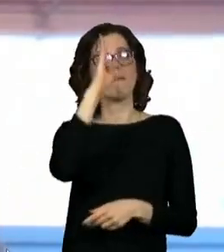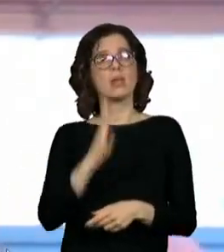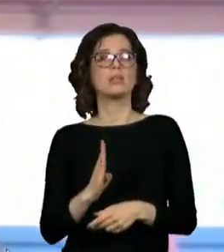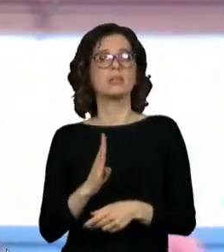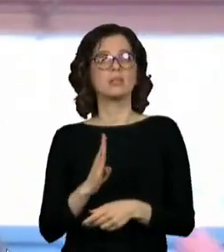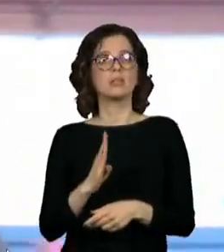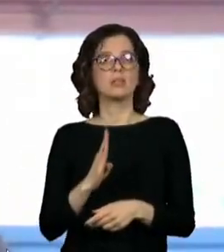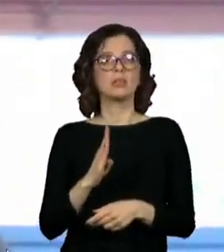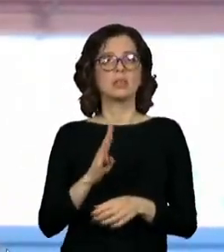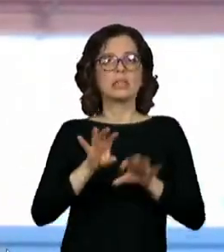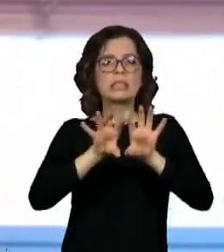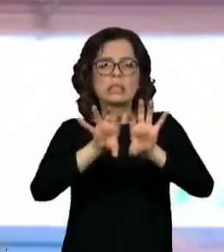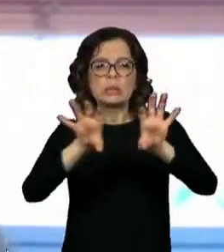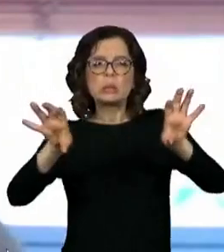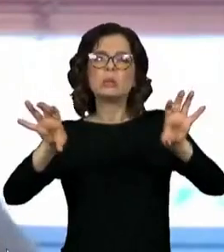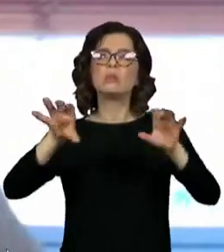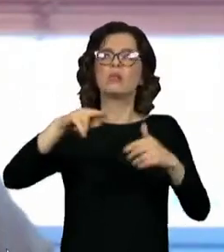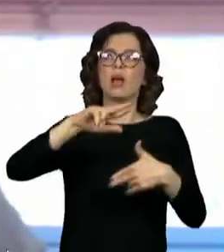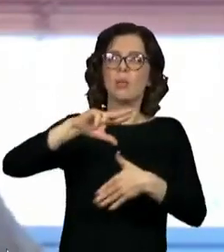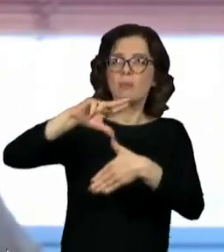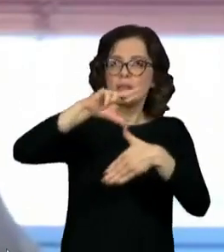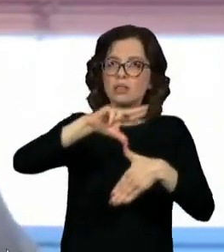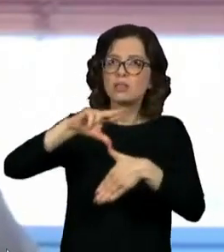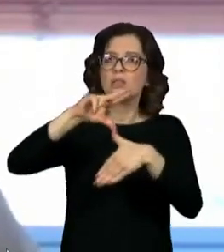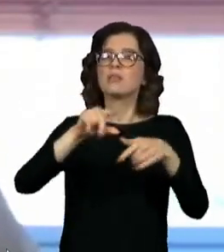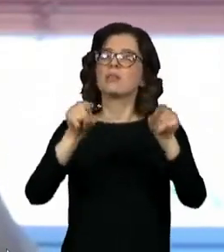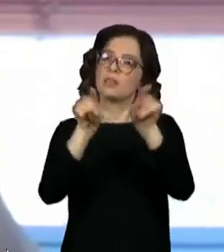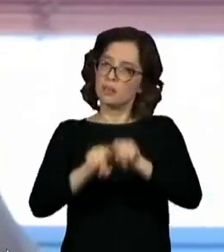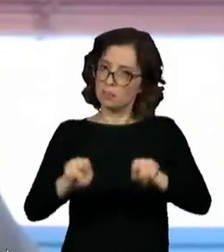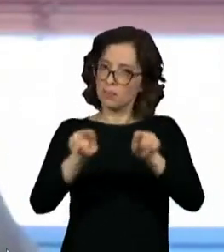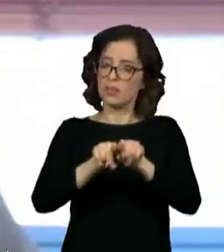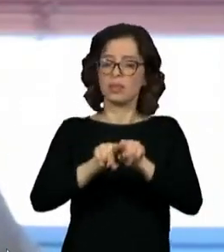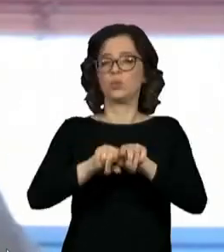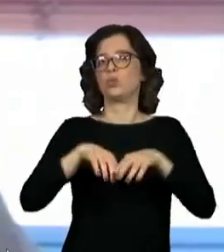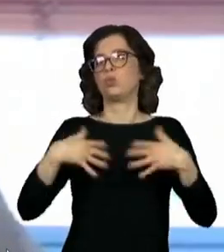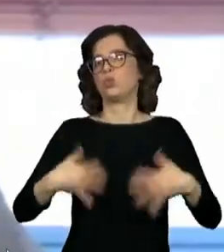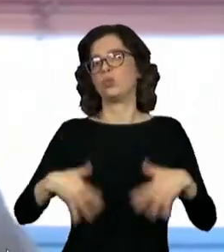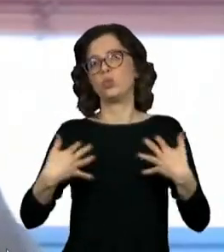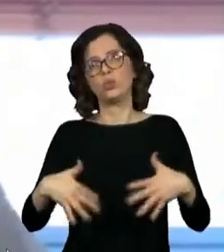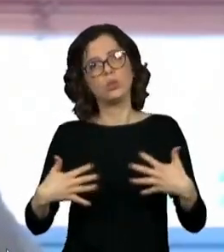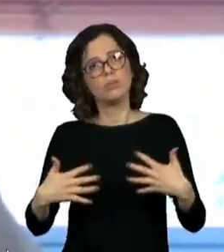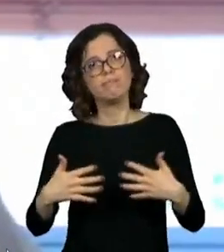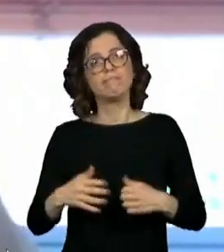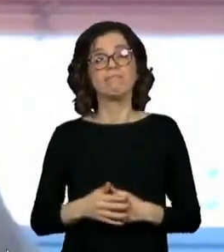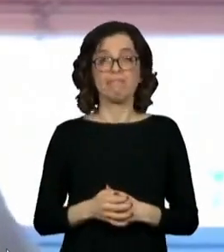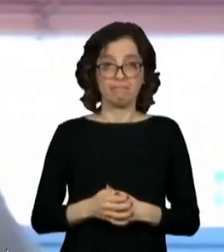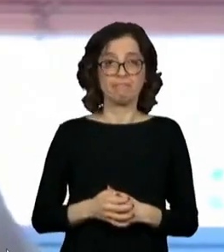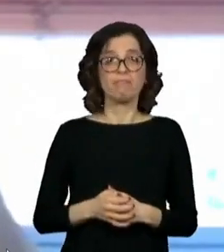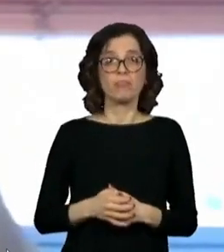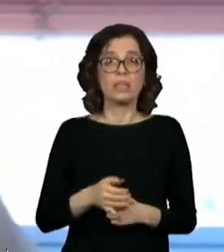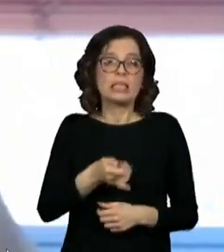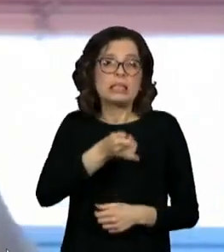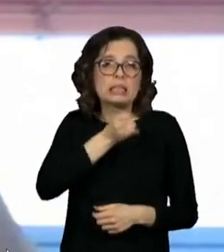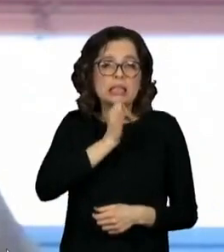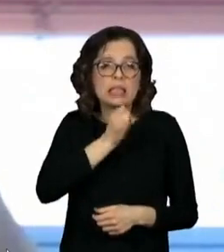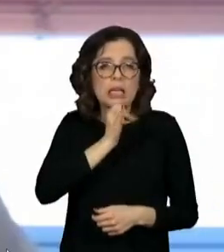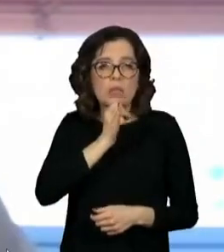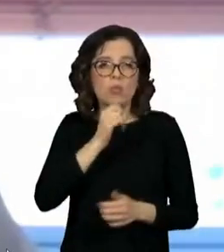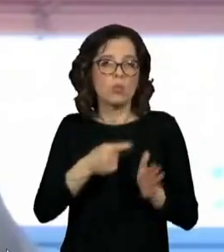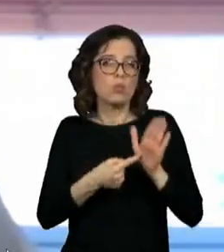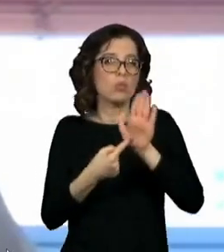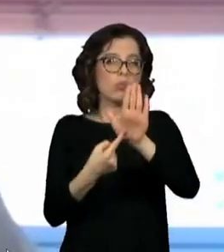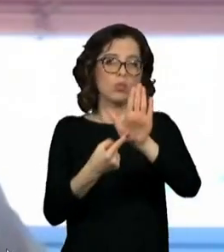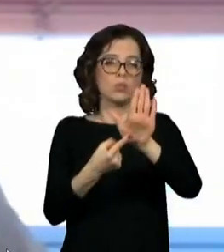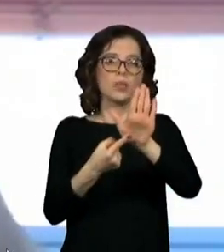democracy. Its impact across Latin America is often vast. And the